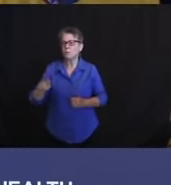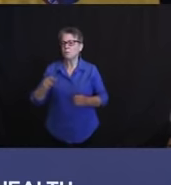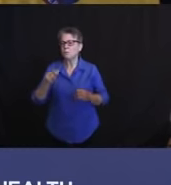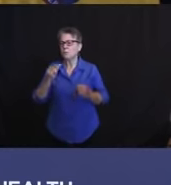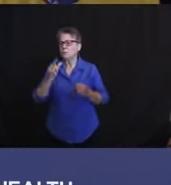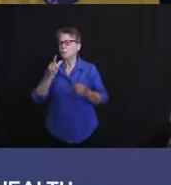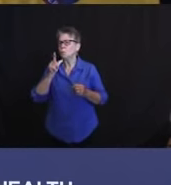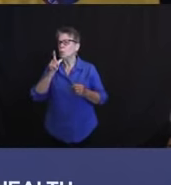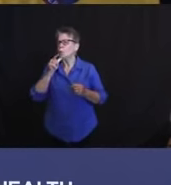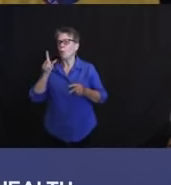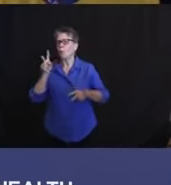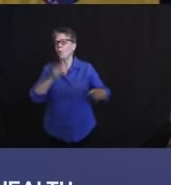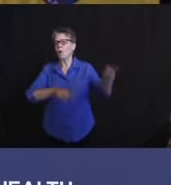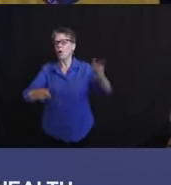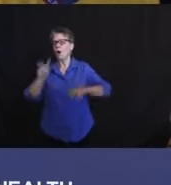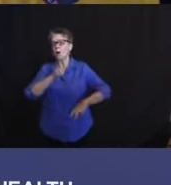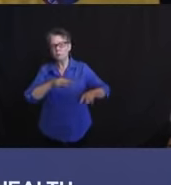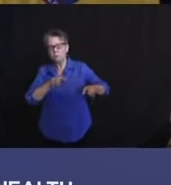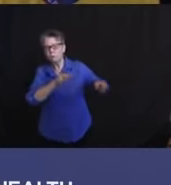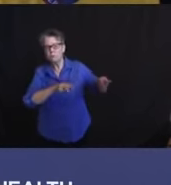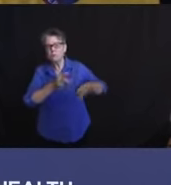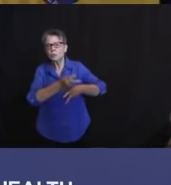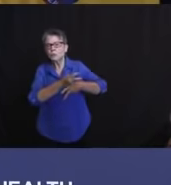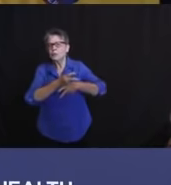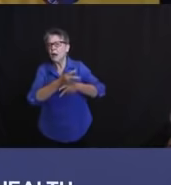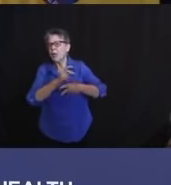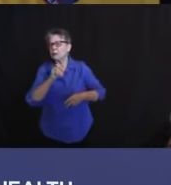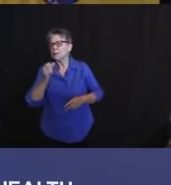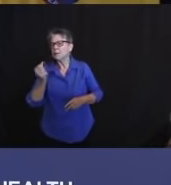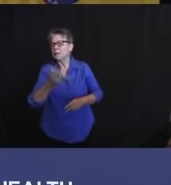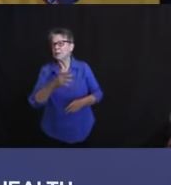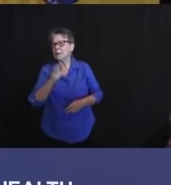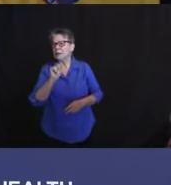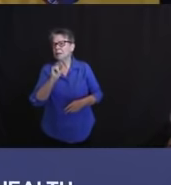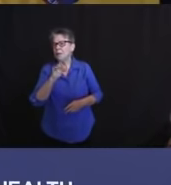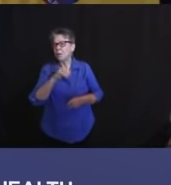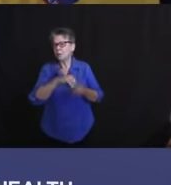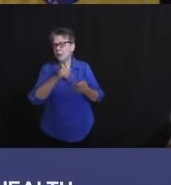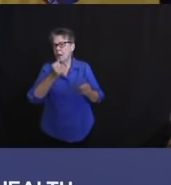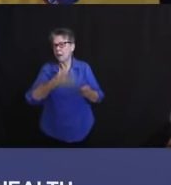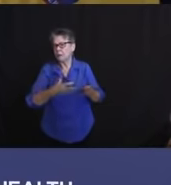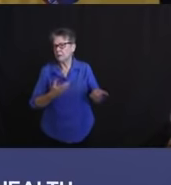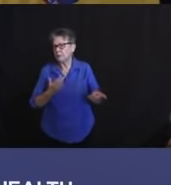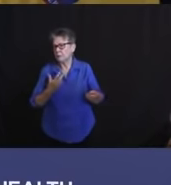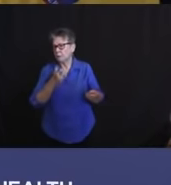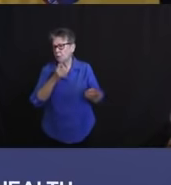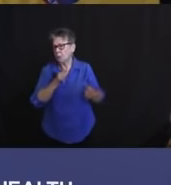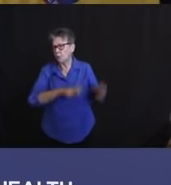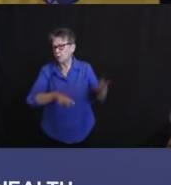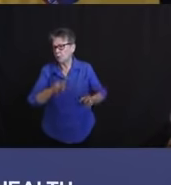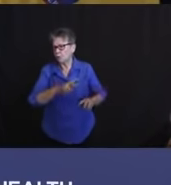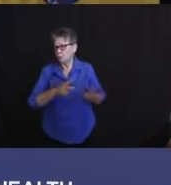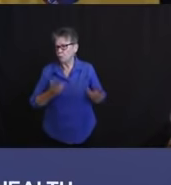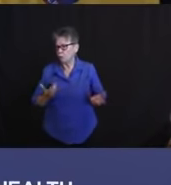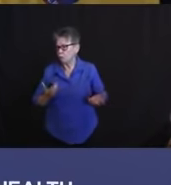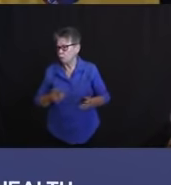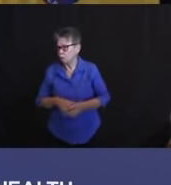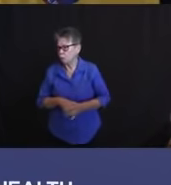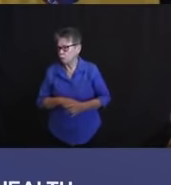Bear with me. Personal advice on July 4th, but I'll take the experts on the other side of me here. Use your